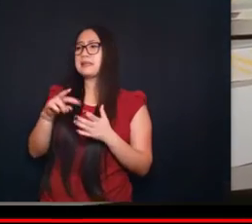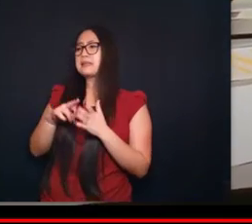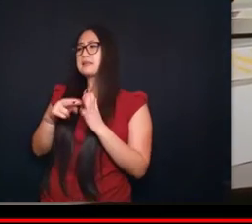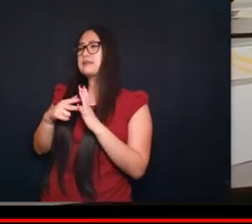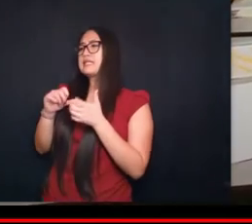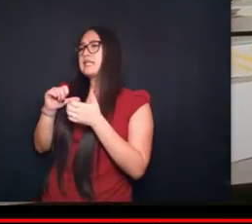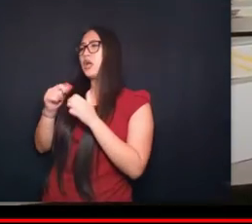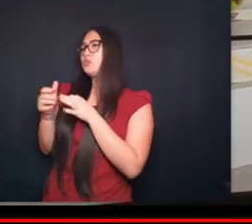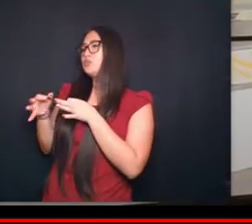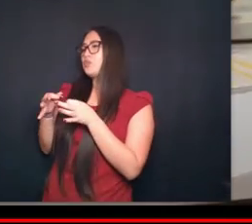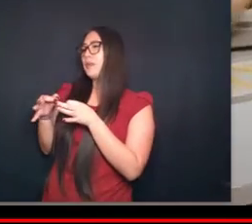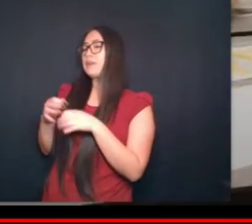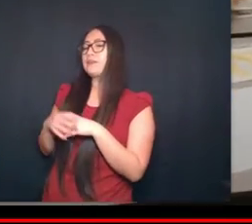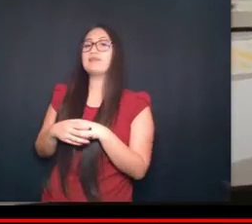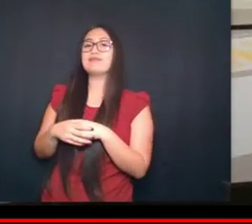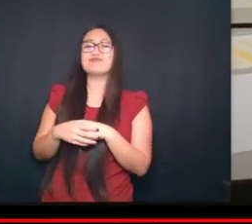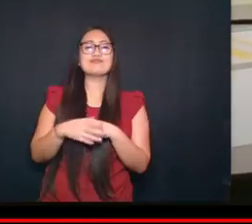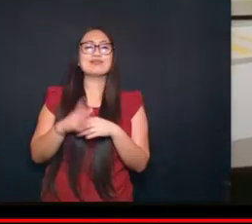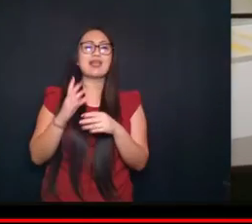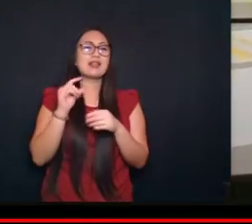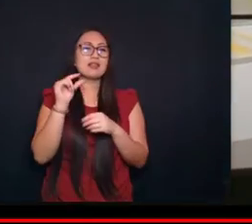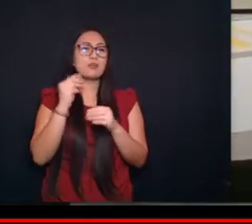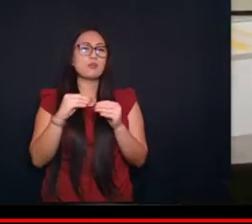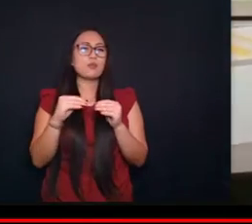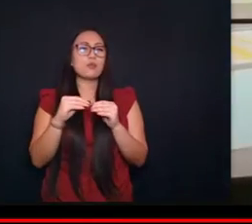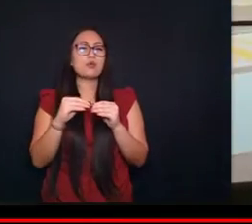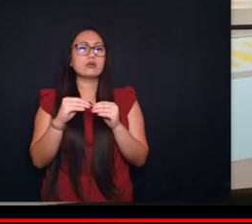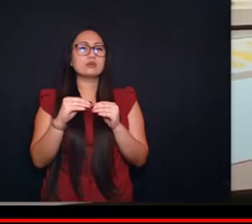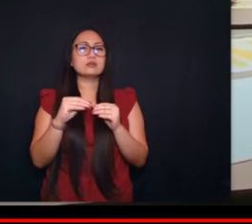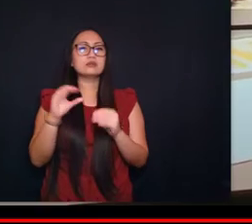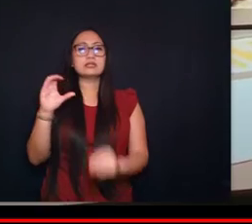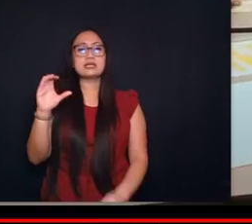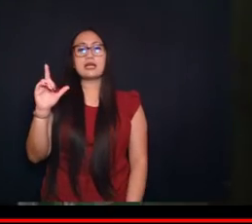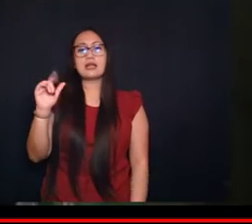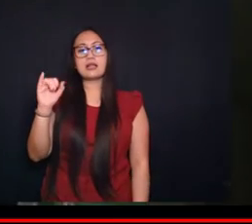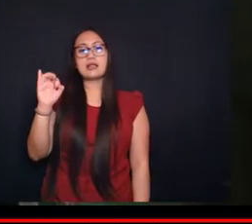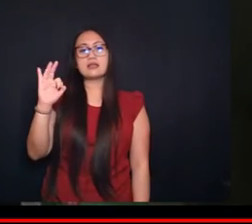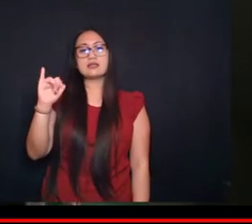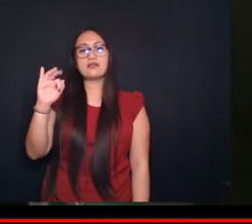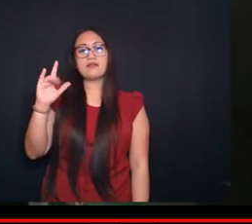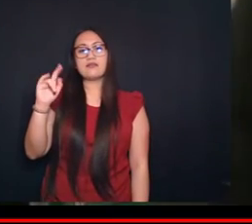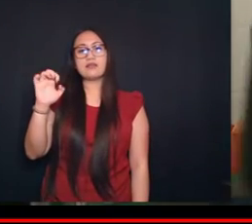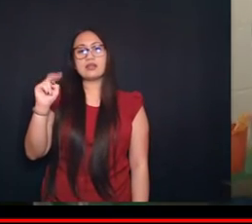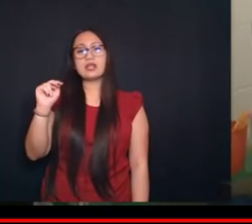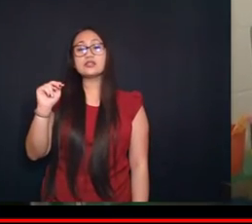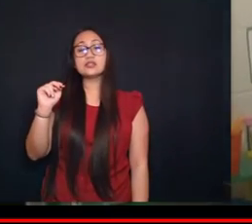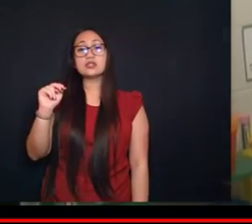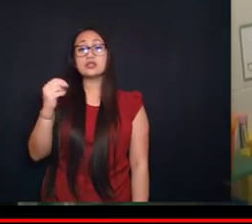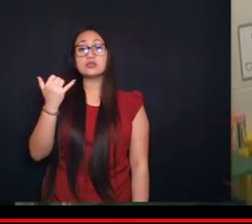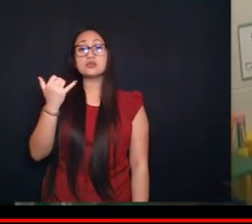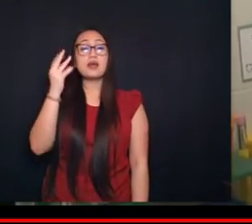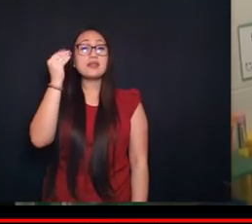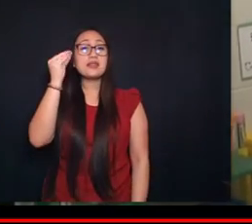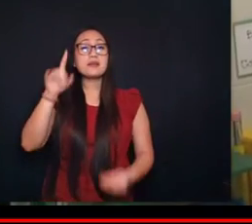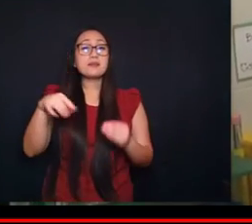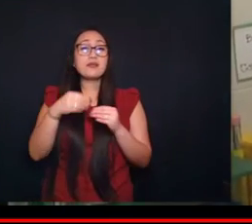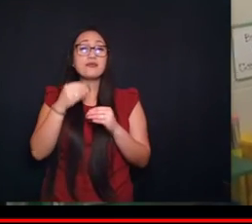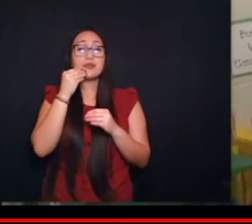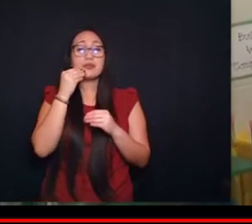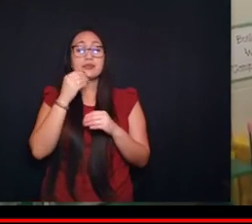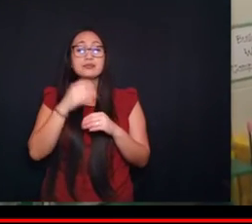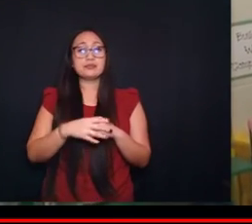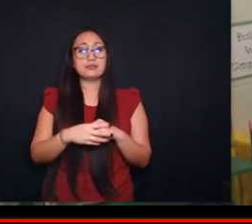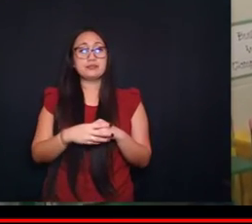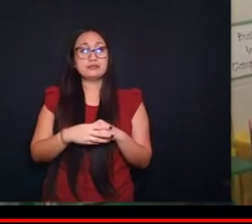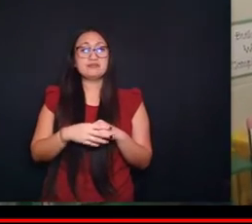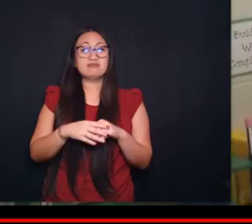it? Okay, a little more than that. A classification. Okay, think of food. Think of food. Are there